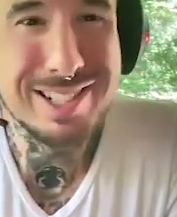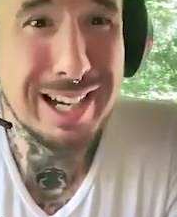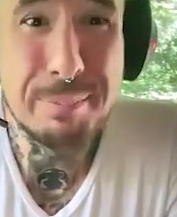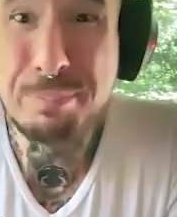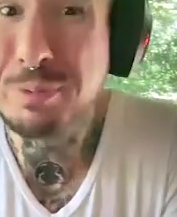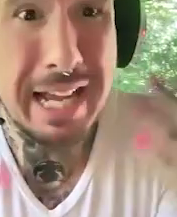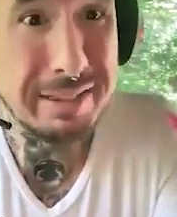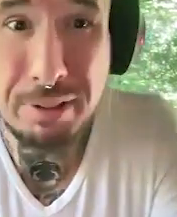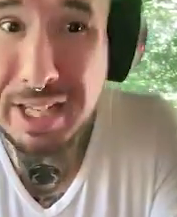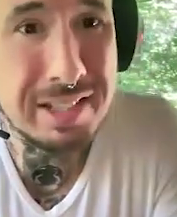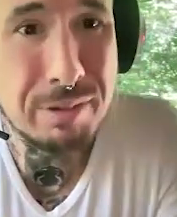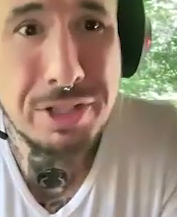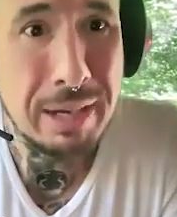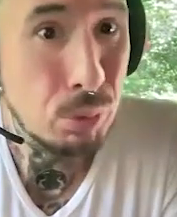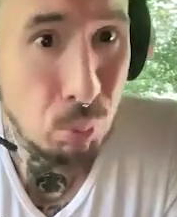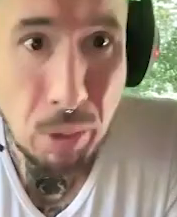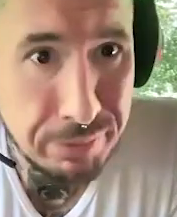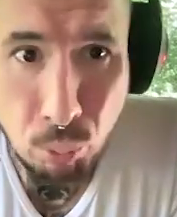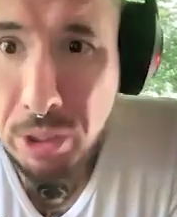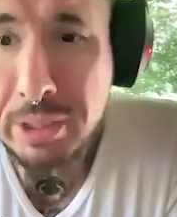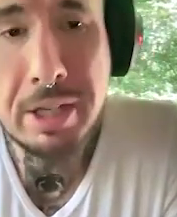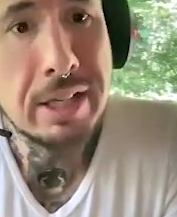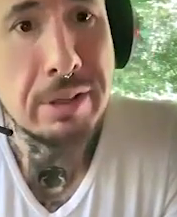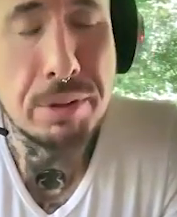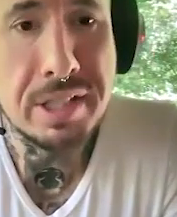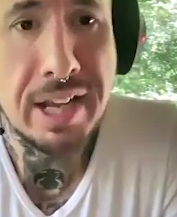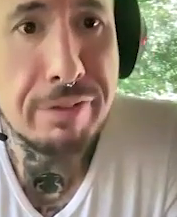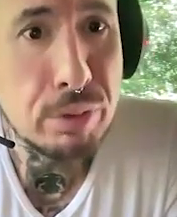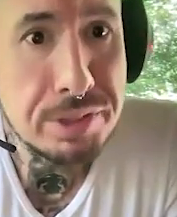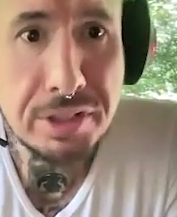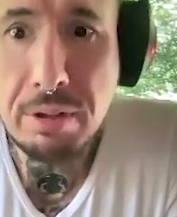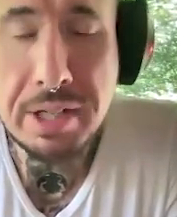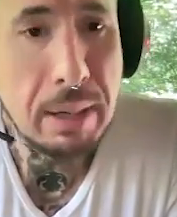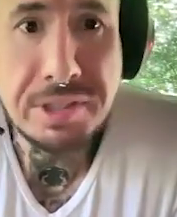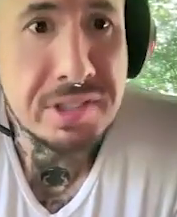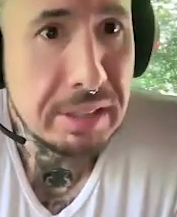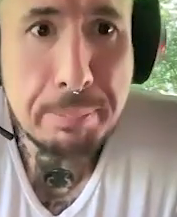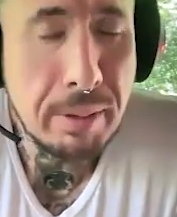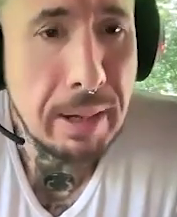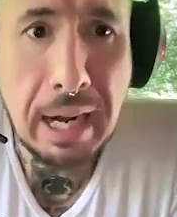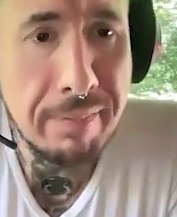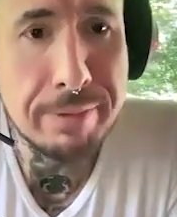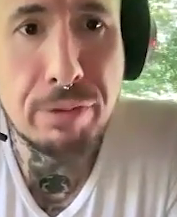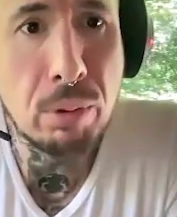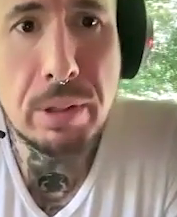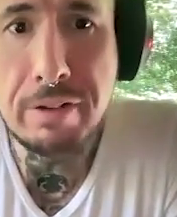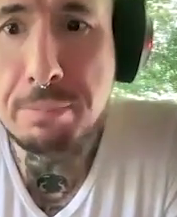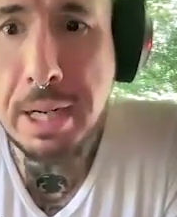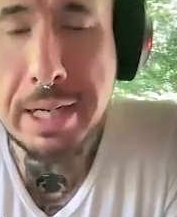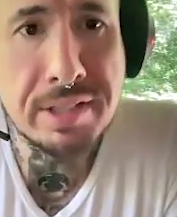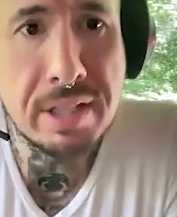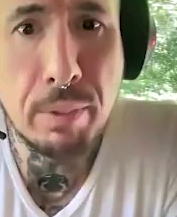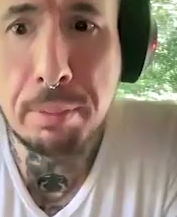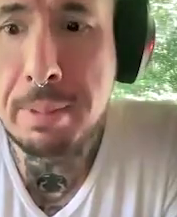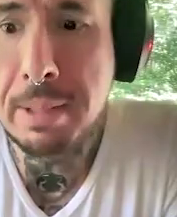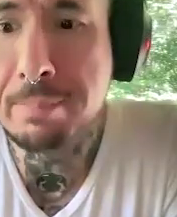to spend time at the place in which I would have to work in order to have food security. I would sleep on the floor of